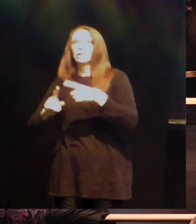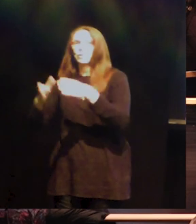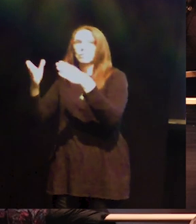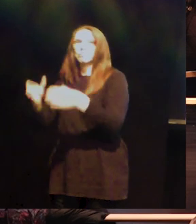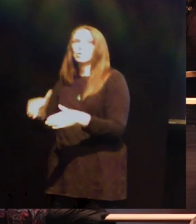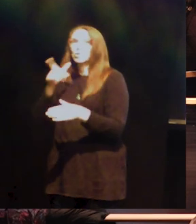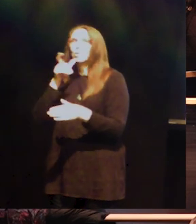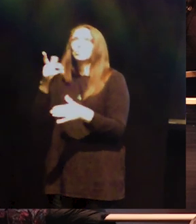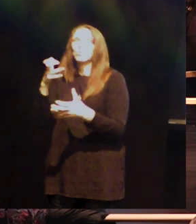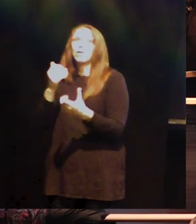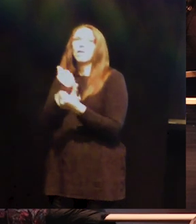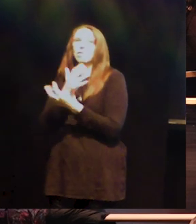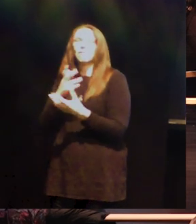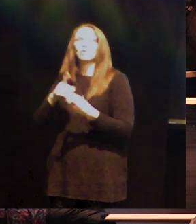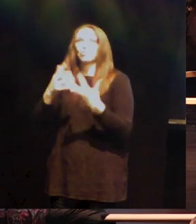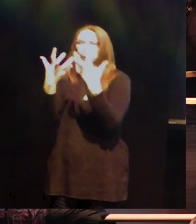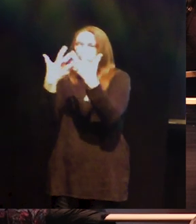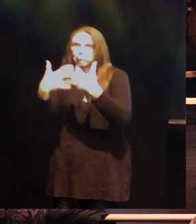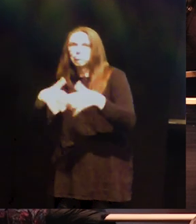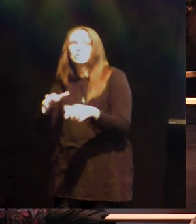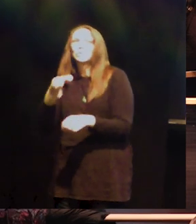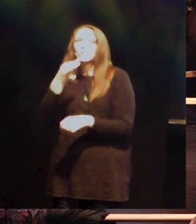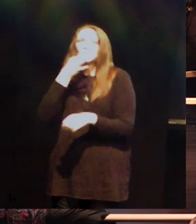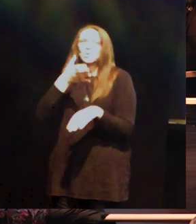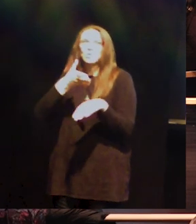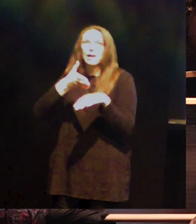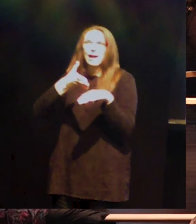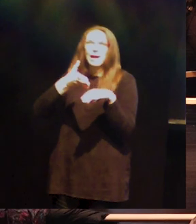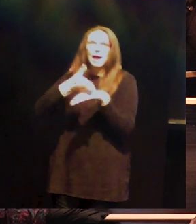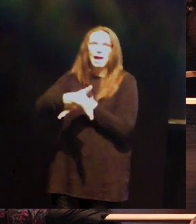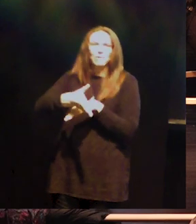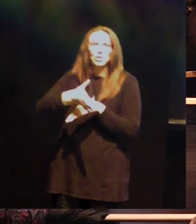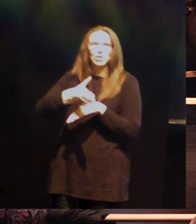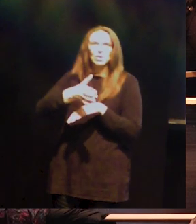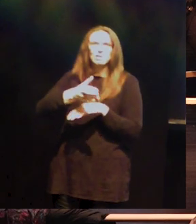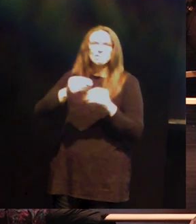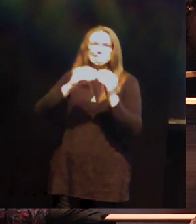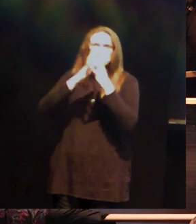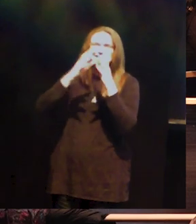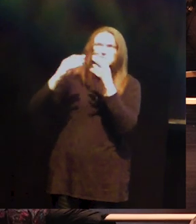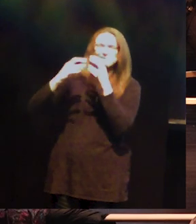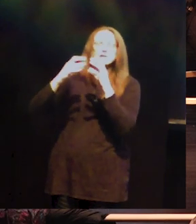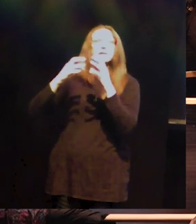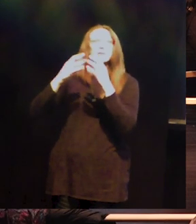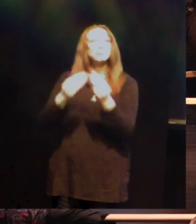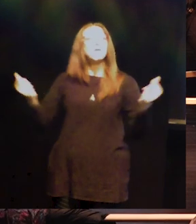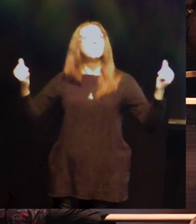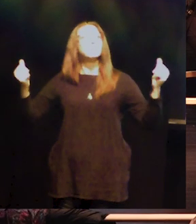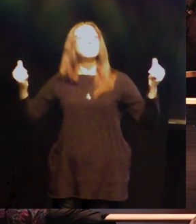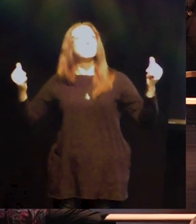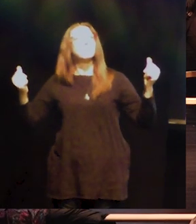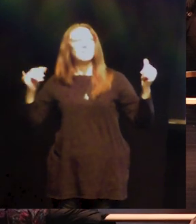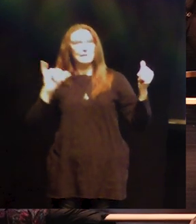was hoping to be her lover to make things right so soon after and was able to resolve that.